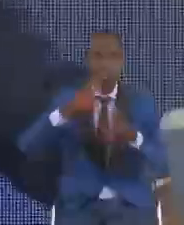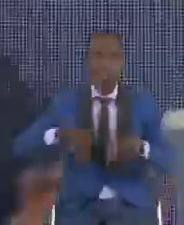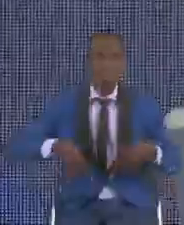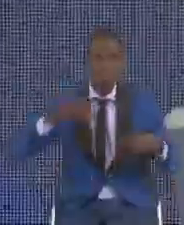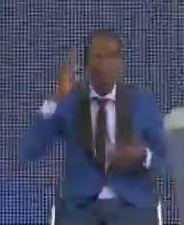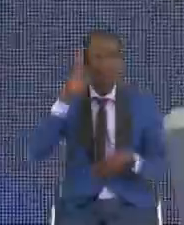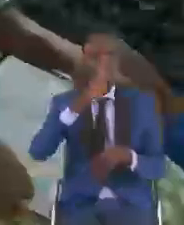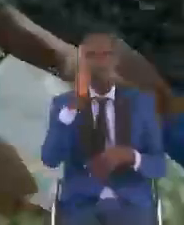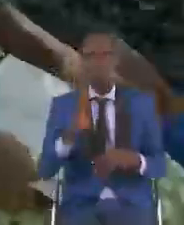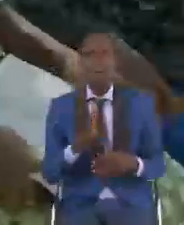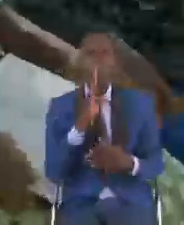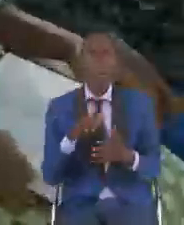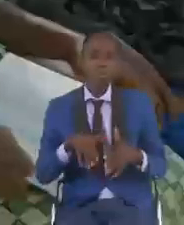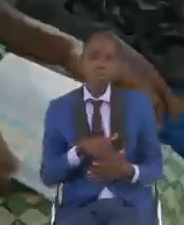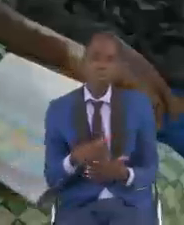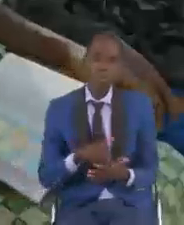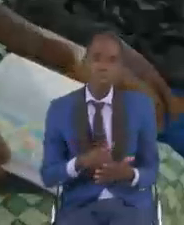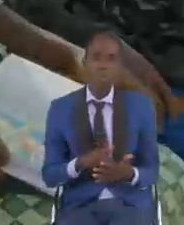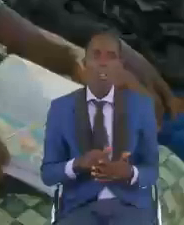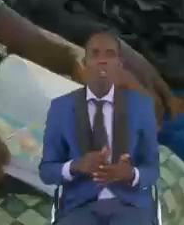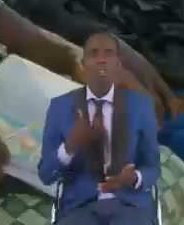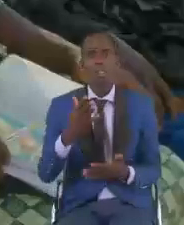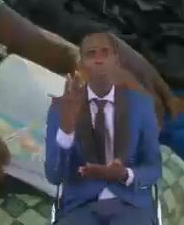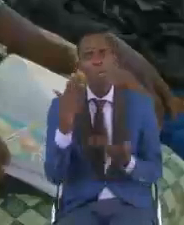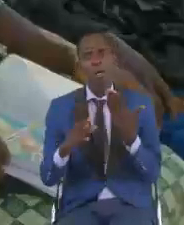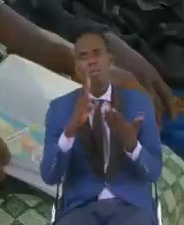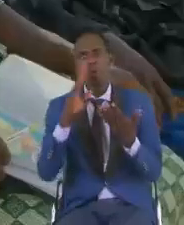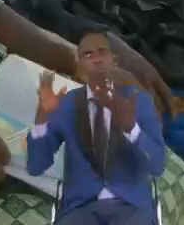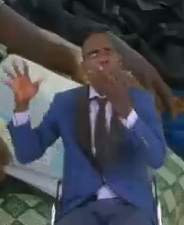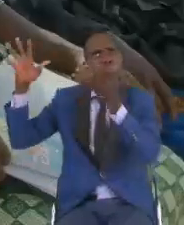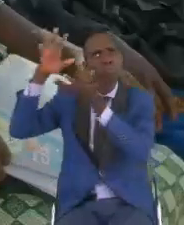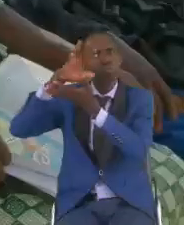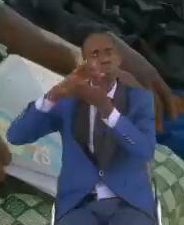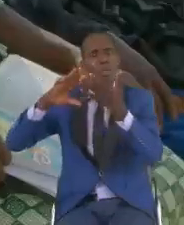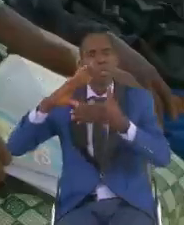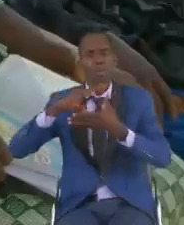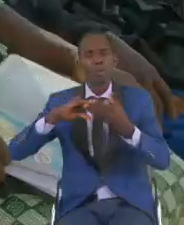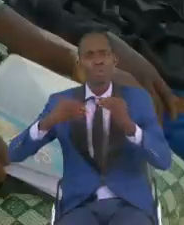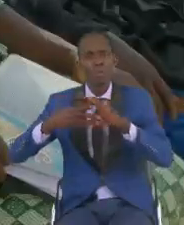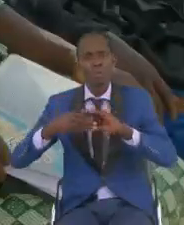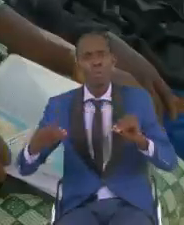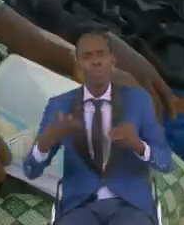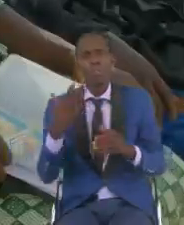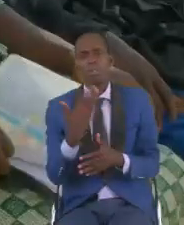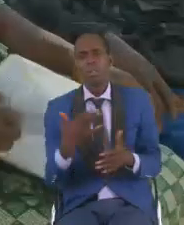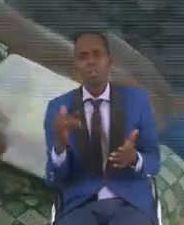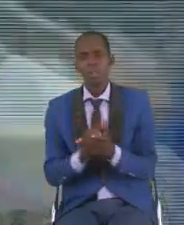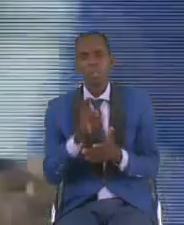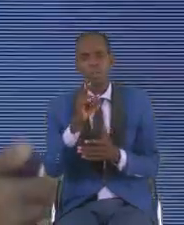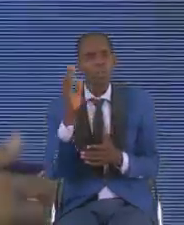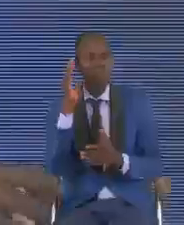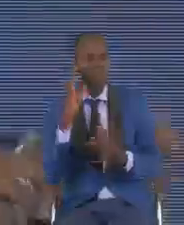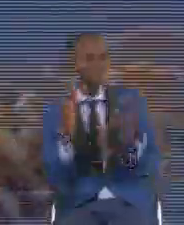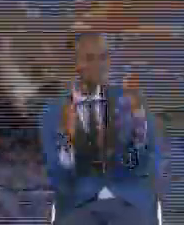never be weary. There might be storm, there might be stories, there might be things you will hear, and